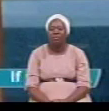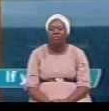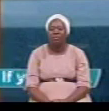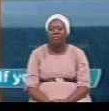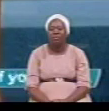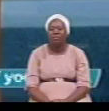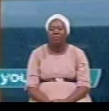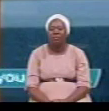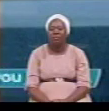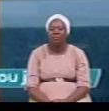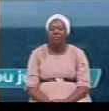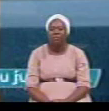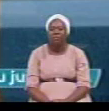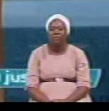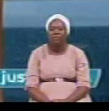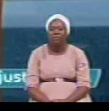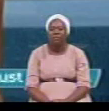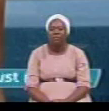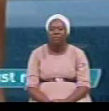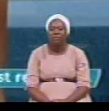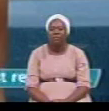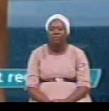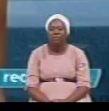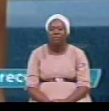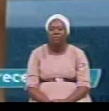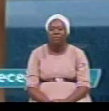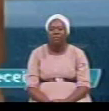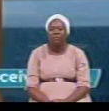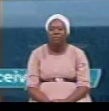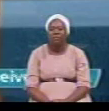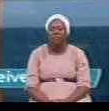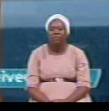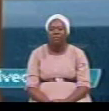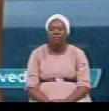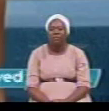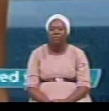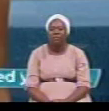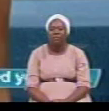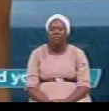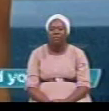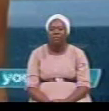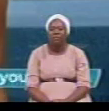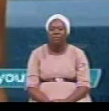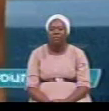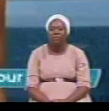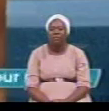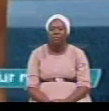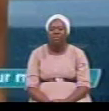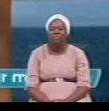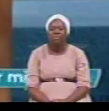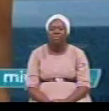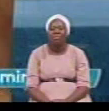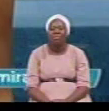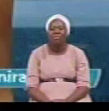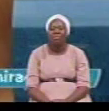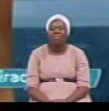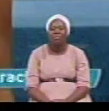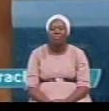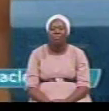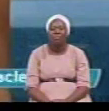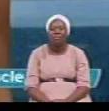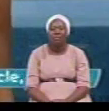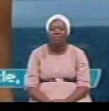Shaleima, shalenda. So much on the other side of the shop. They don't send to me my messages about GS. Now, I'm going to fill a